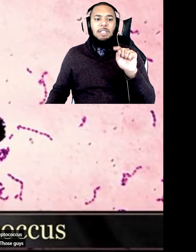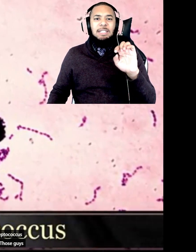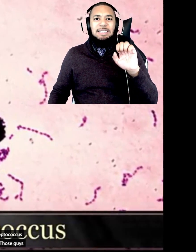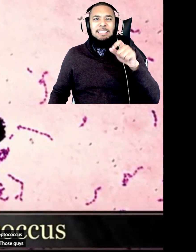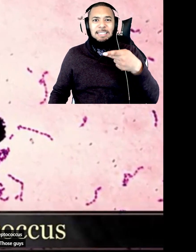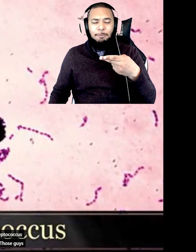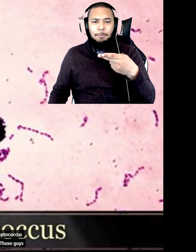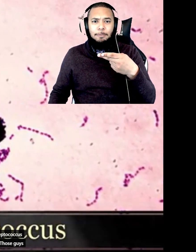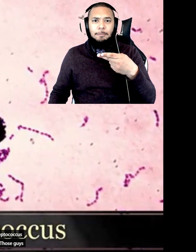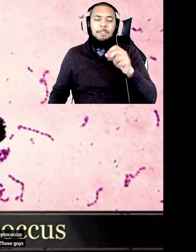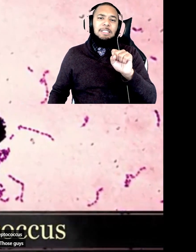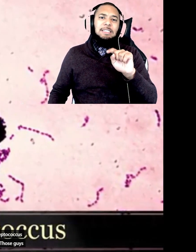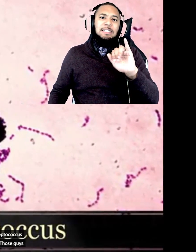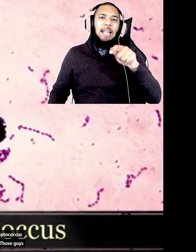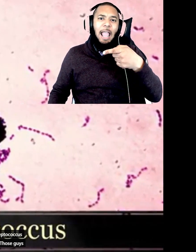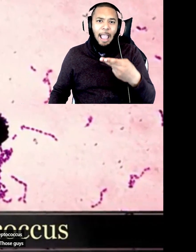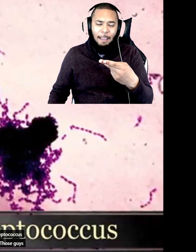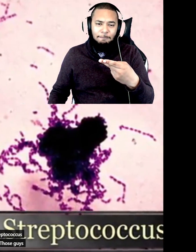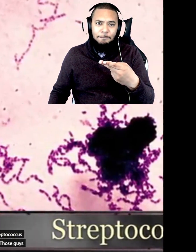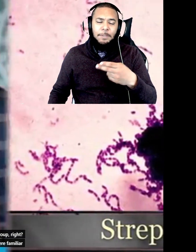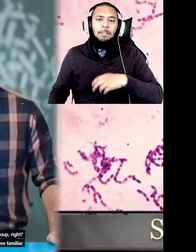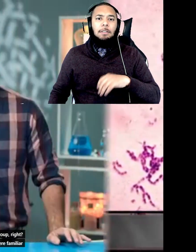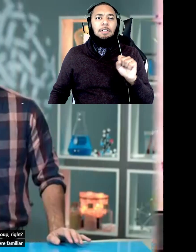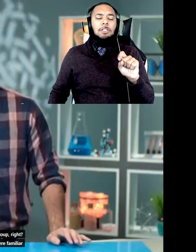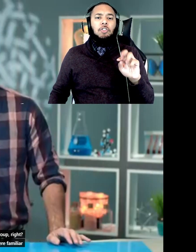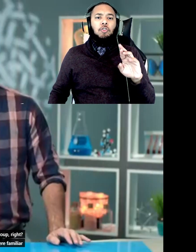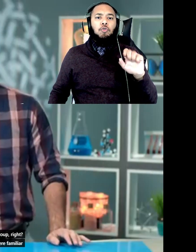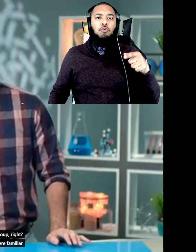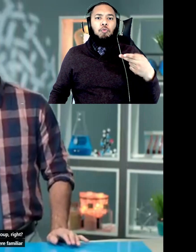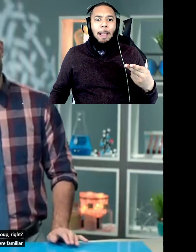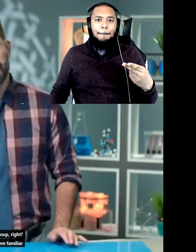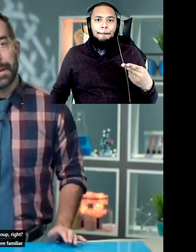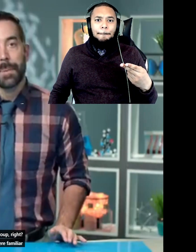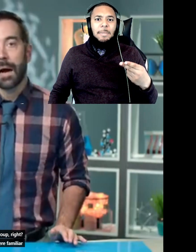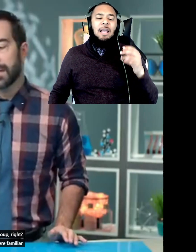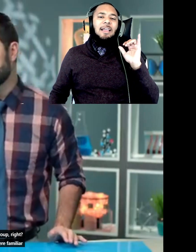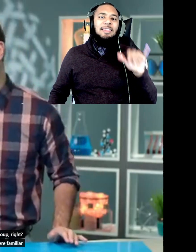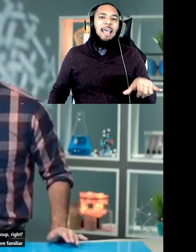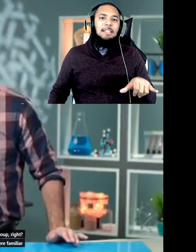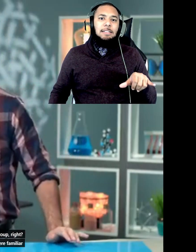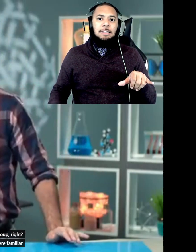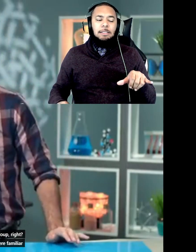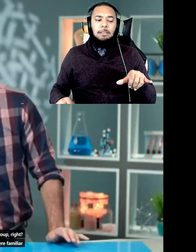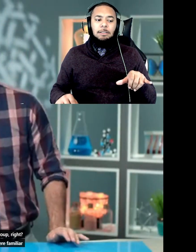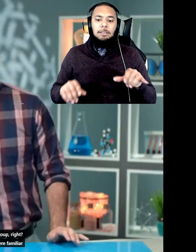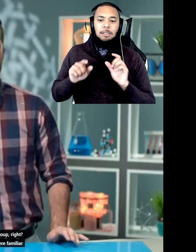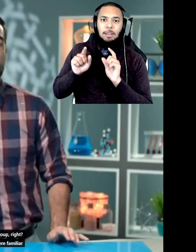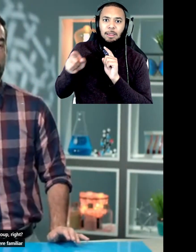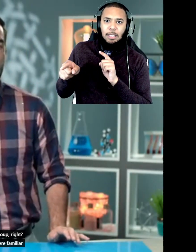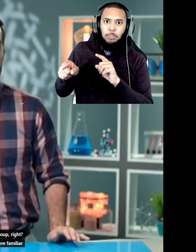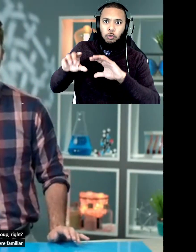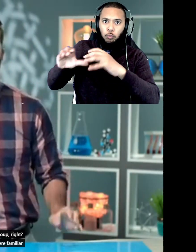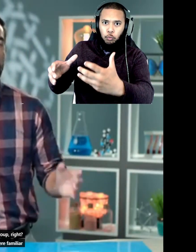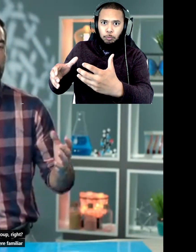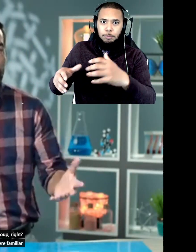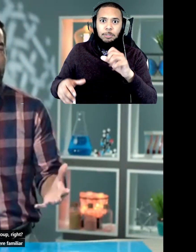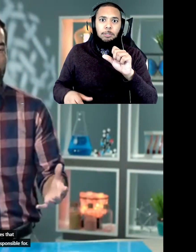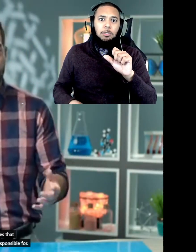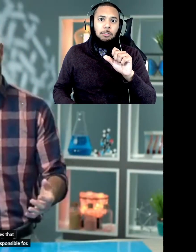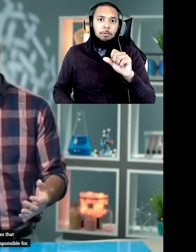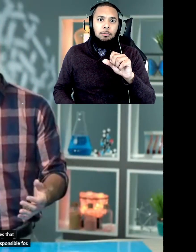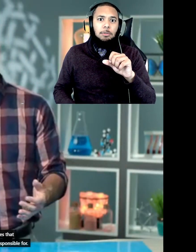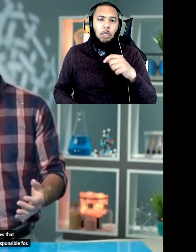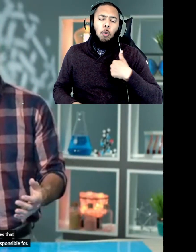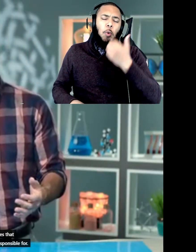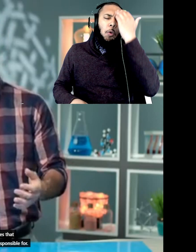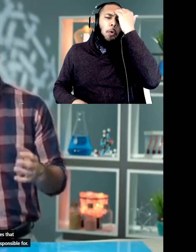Streptococcus, which causes strep throat, those guys are in the gram-positive group, right? Those are the ones that we're familiar